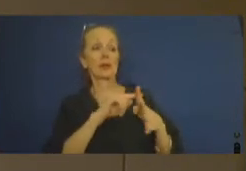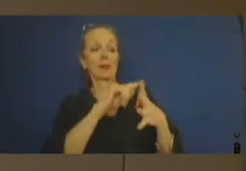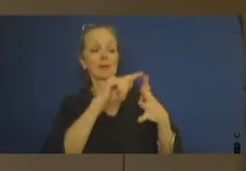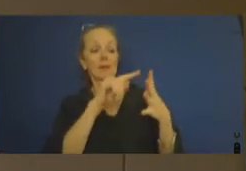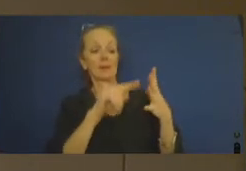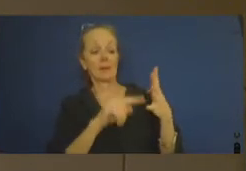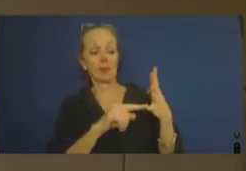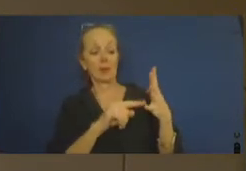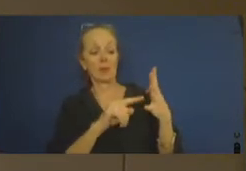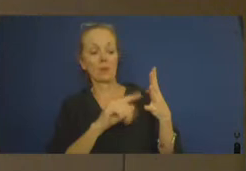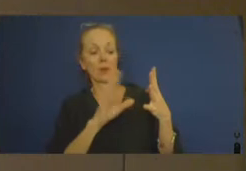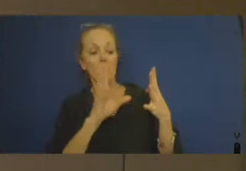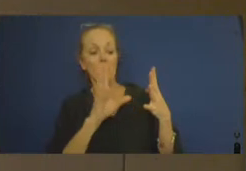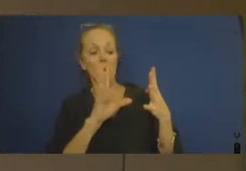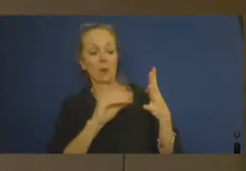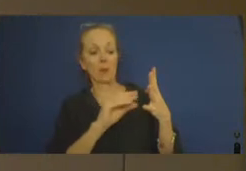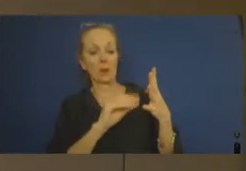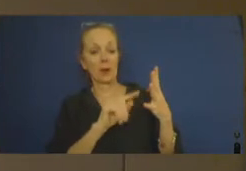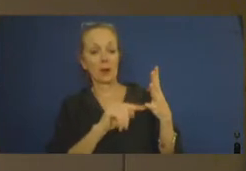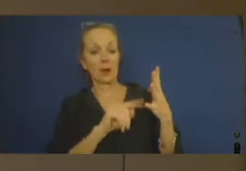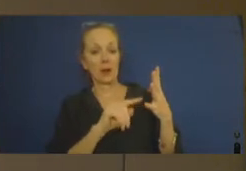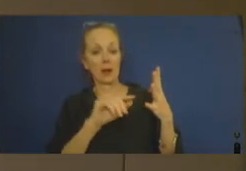April.